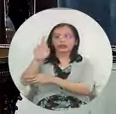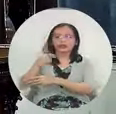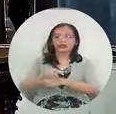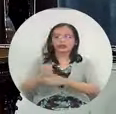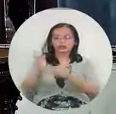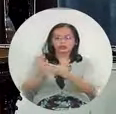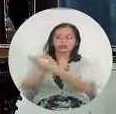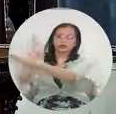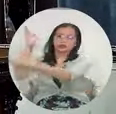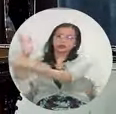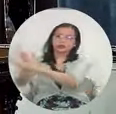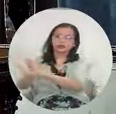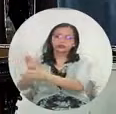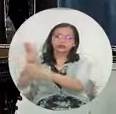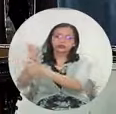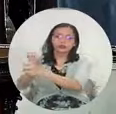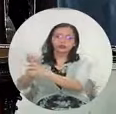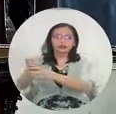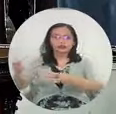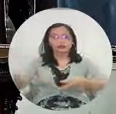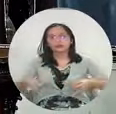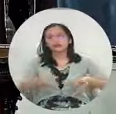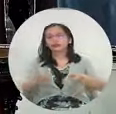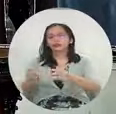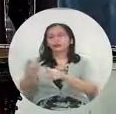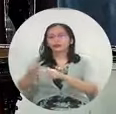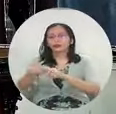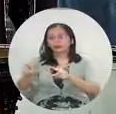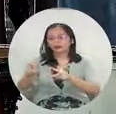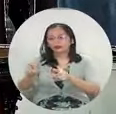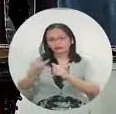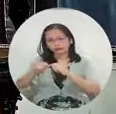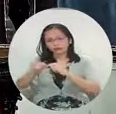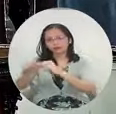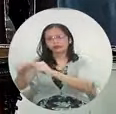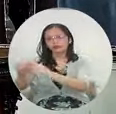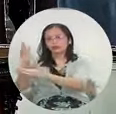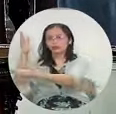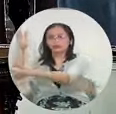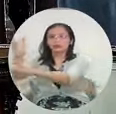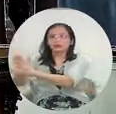Nate Chaint and Dim Elliott died in 1957.